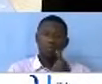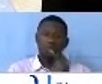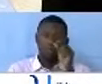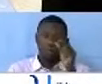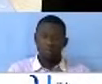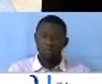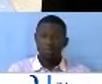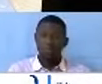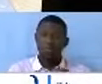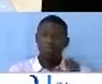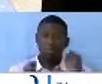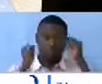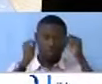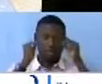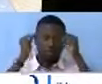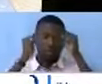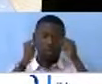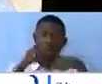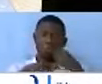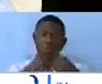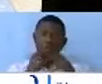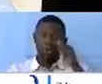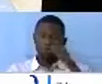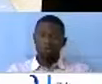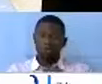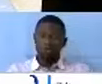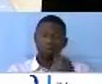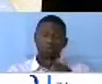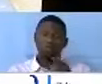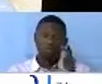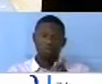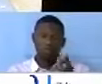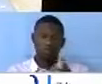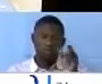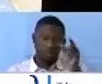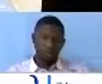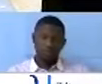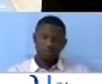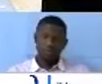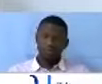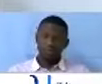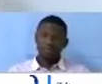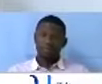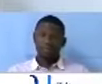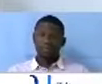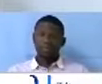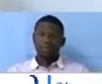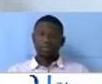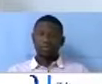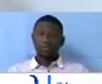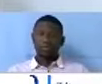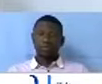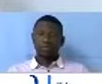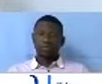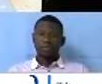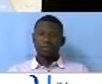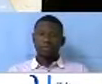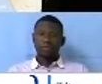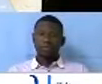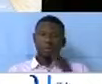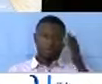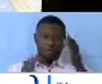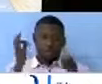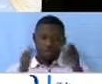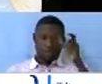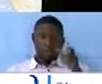one protesting the torture of witnesses? But I was. He asked you,